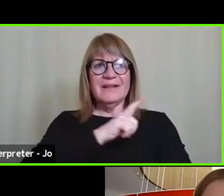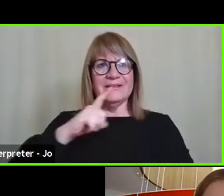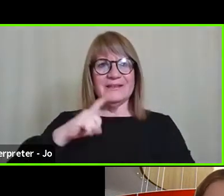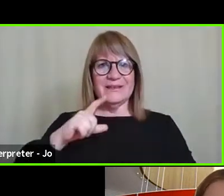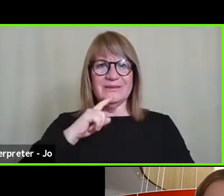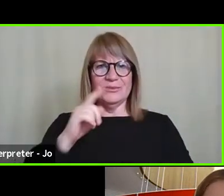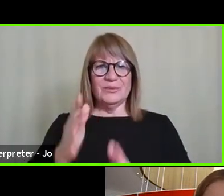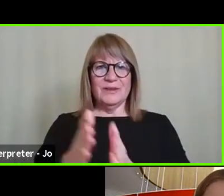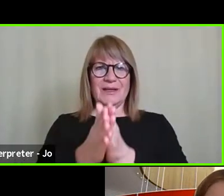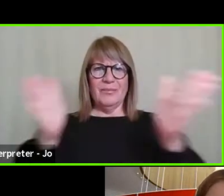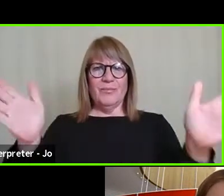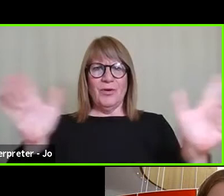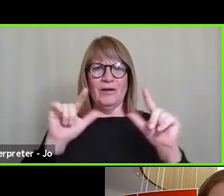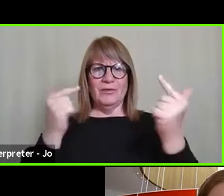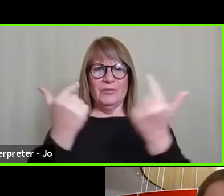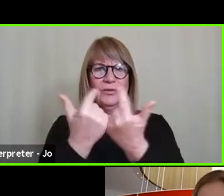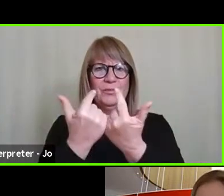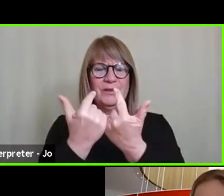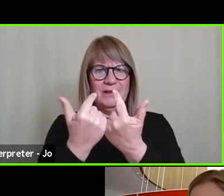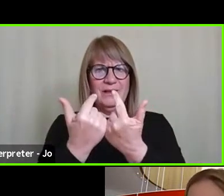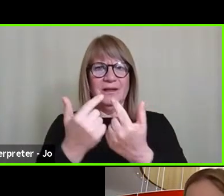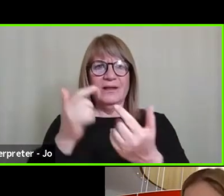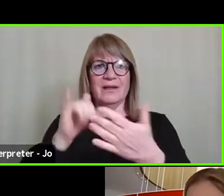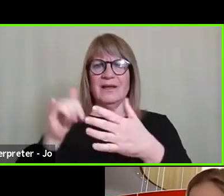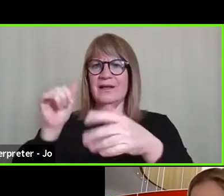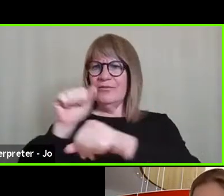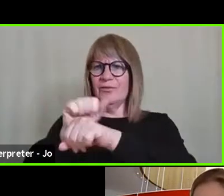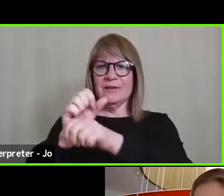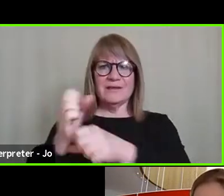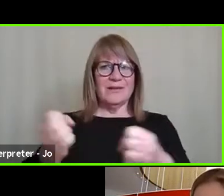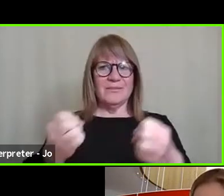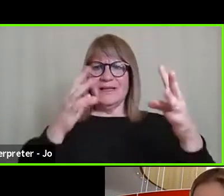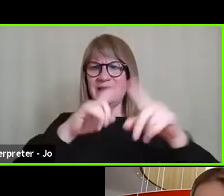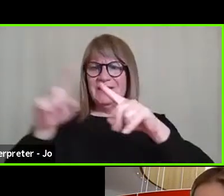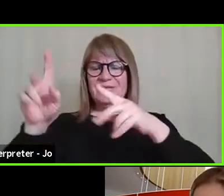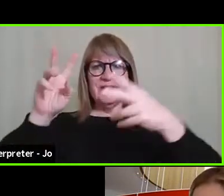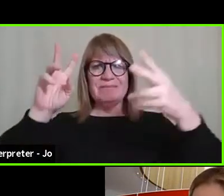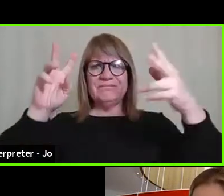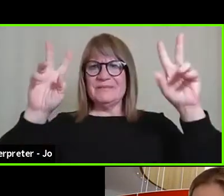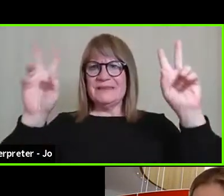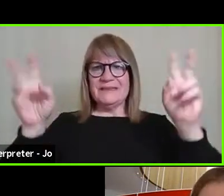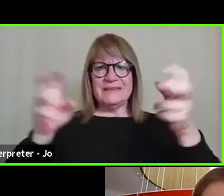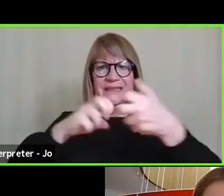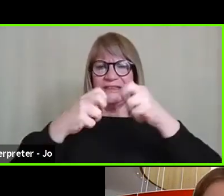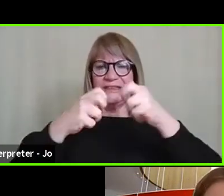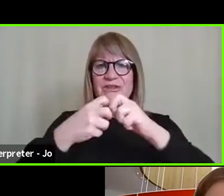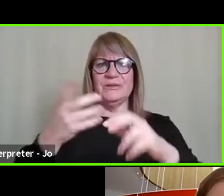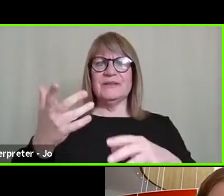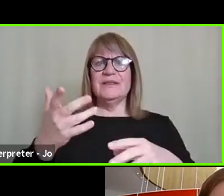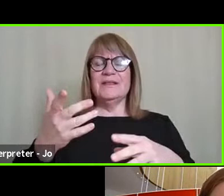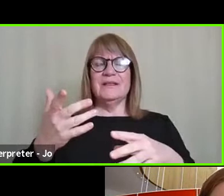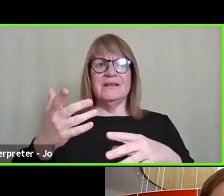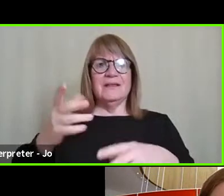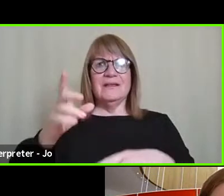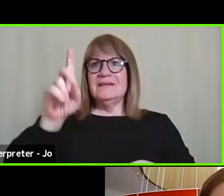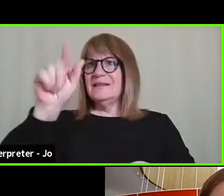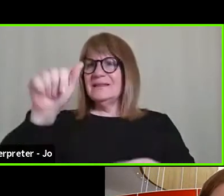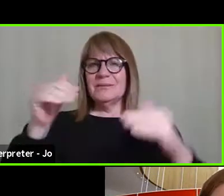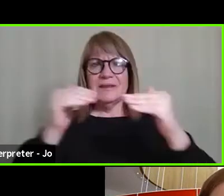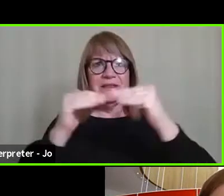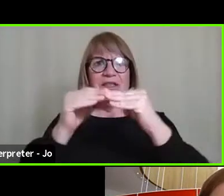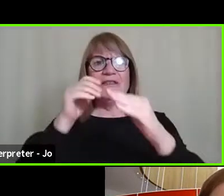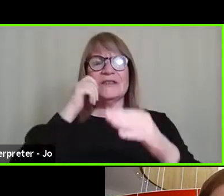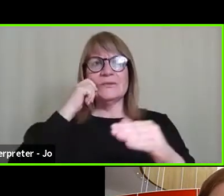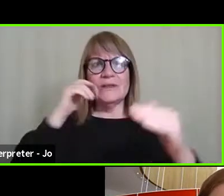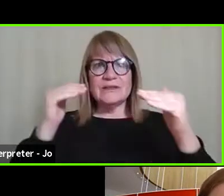worked at the intersections of so many issues including reproductive justice racial justice disability justice